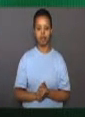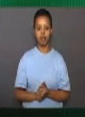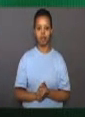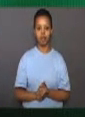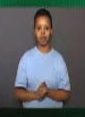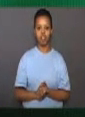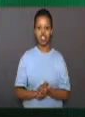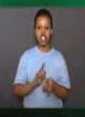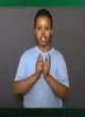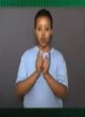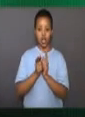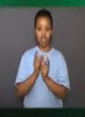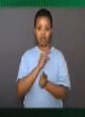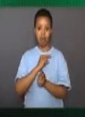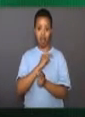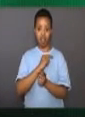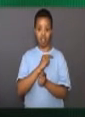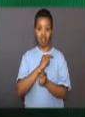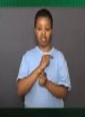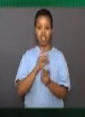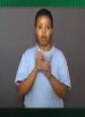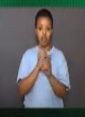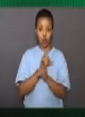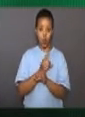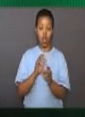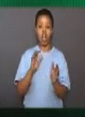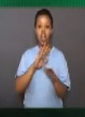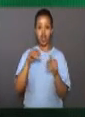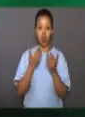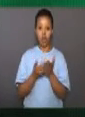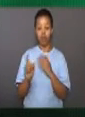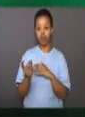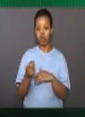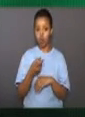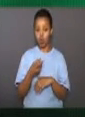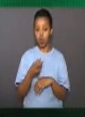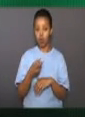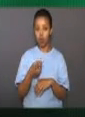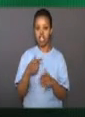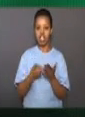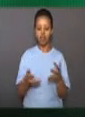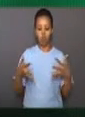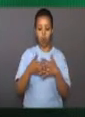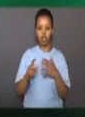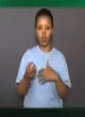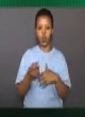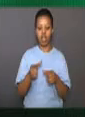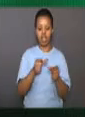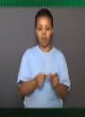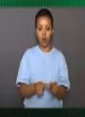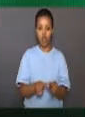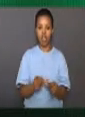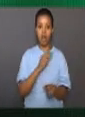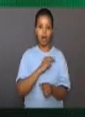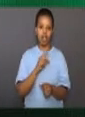Although the courtship behavior is innate, there are often complex behaviors with a fixed